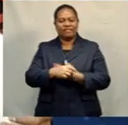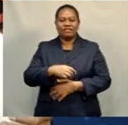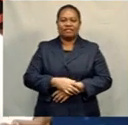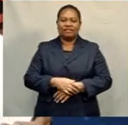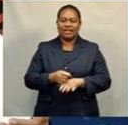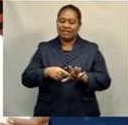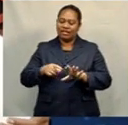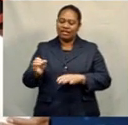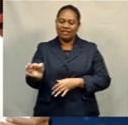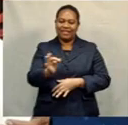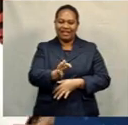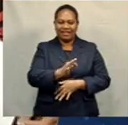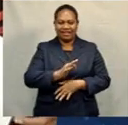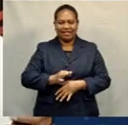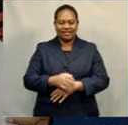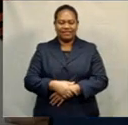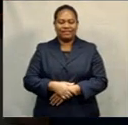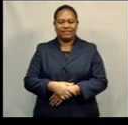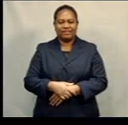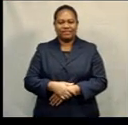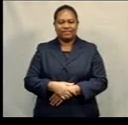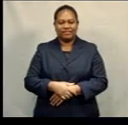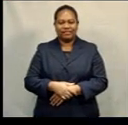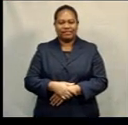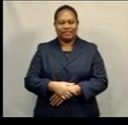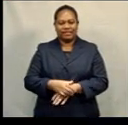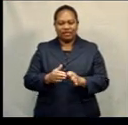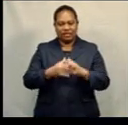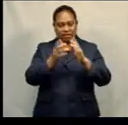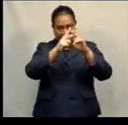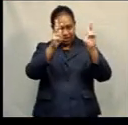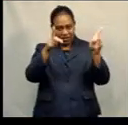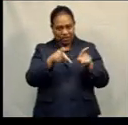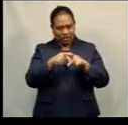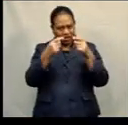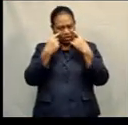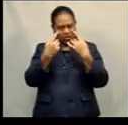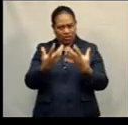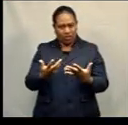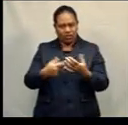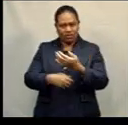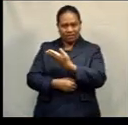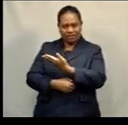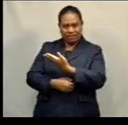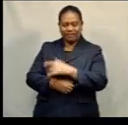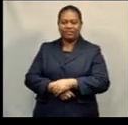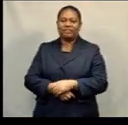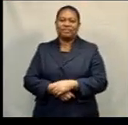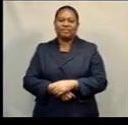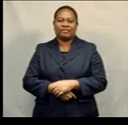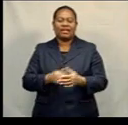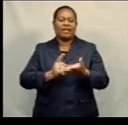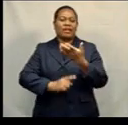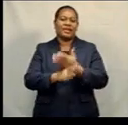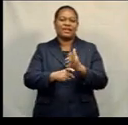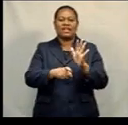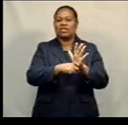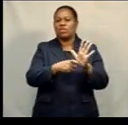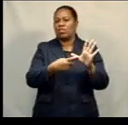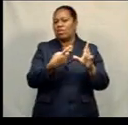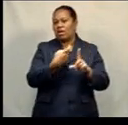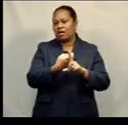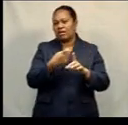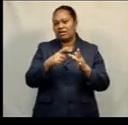of the larger islands. Our shot of the day was taken by Semesi Zauzau. This picture was taken in Rakiraki yesterday